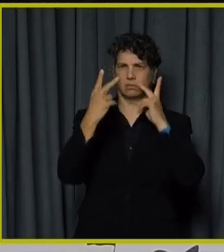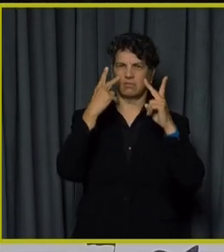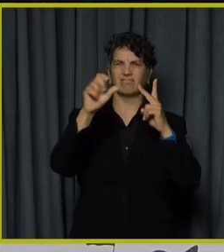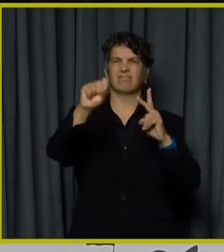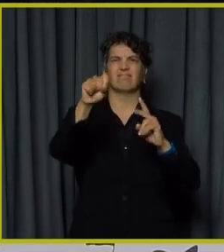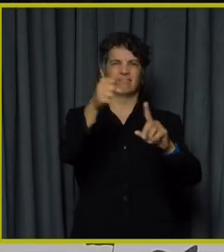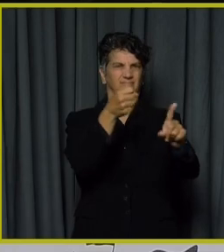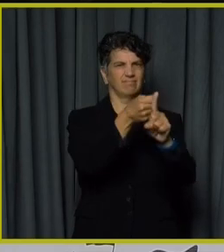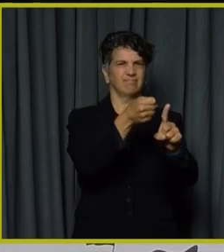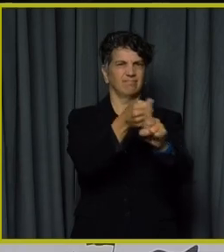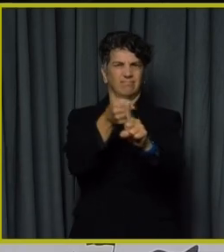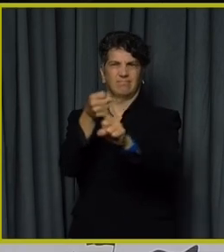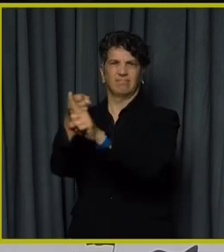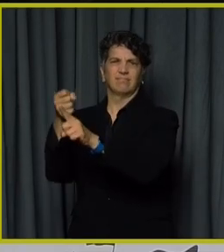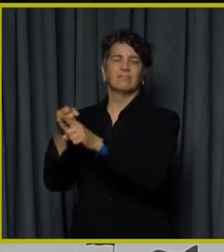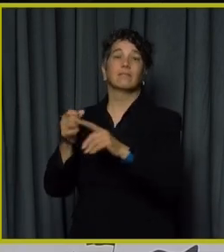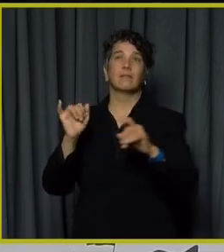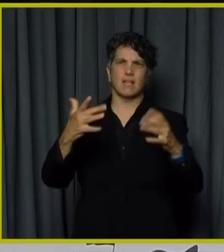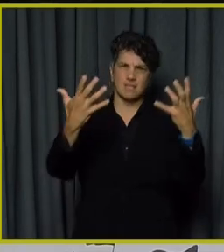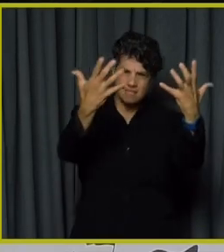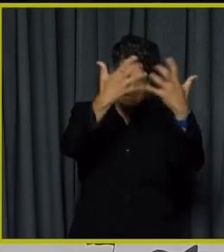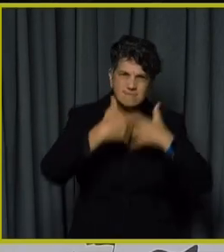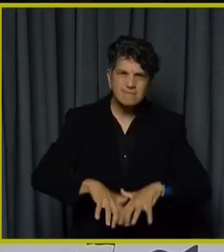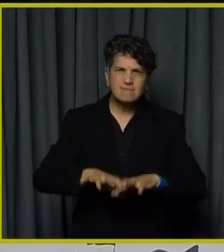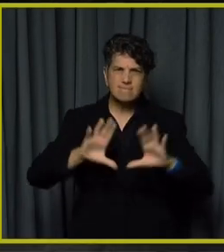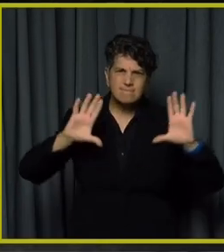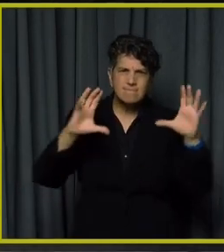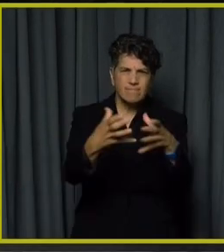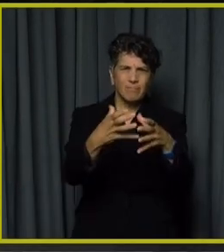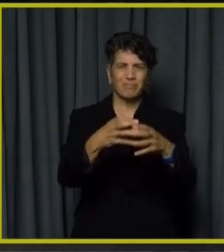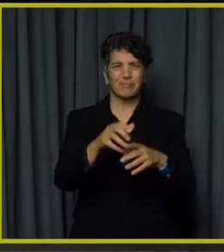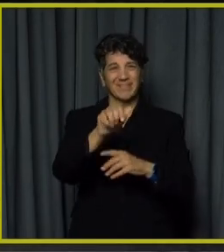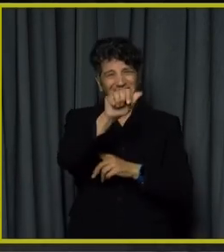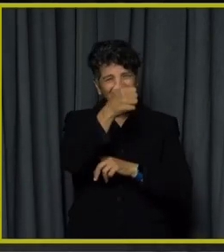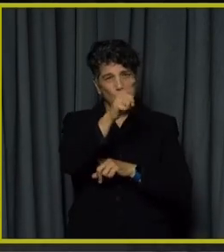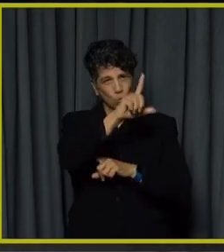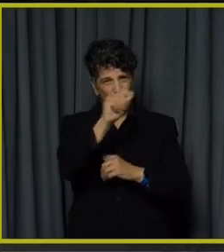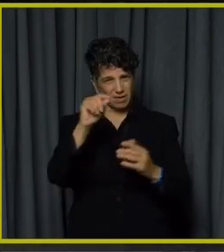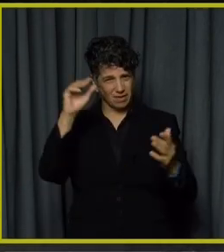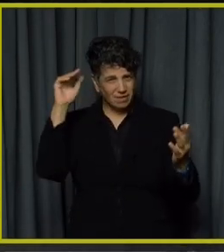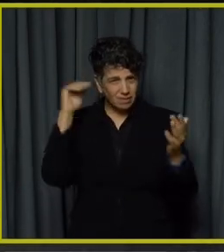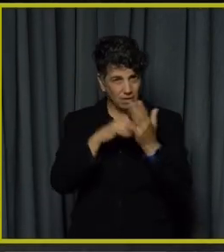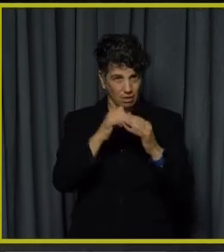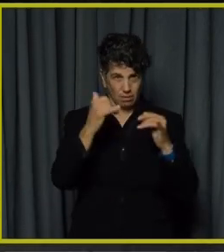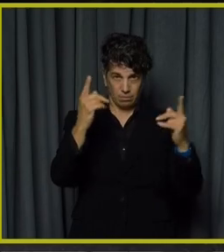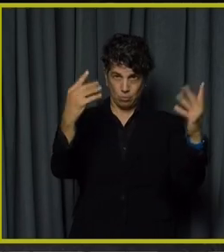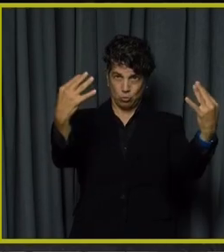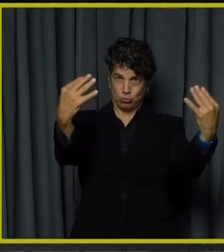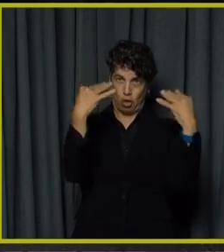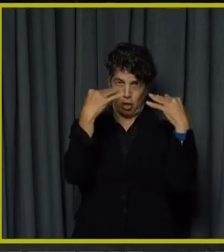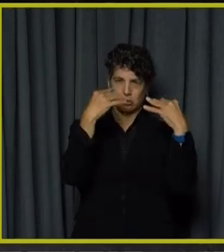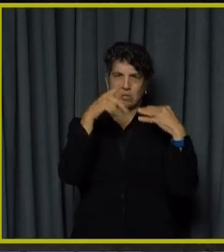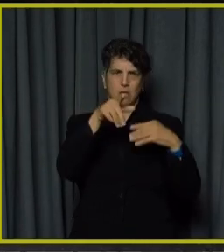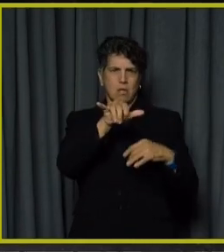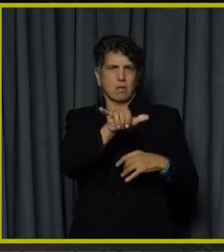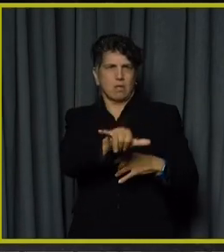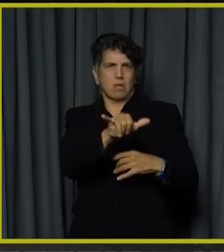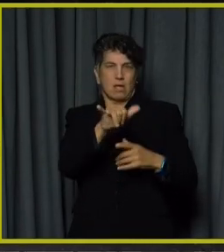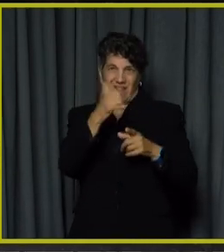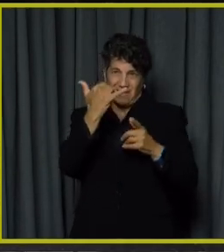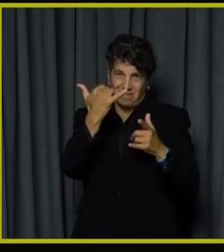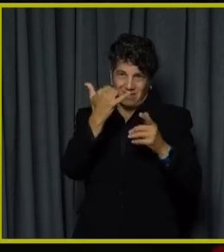are tens of thousands of you tuning in from around the world. And we need